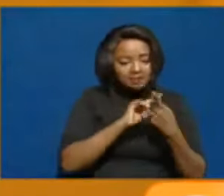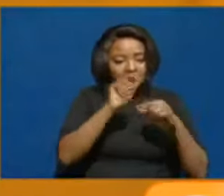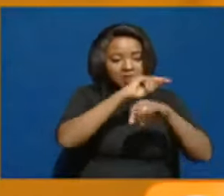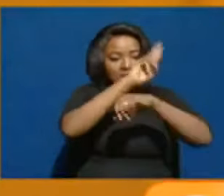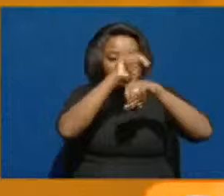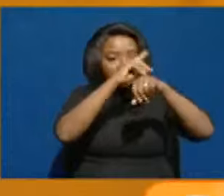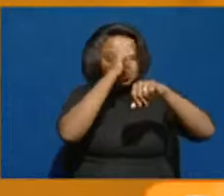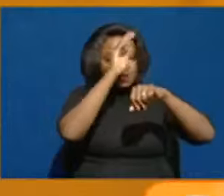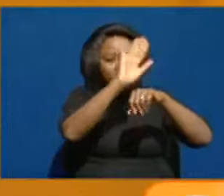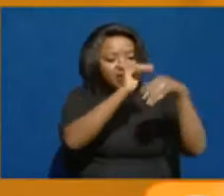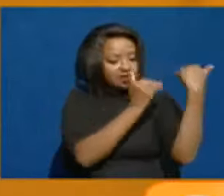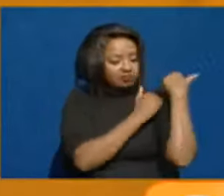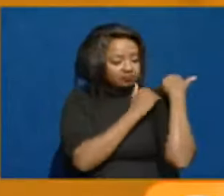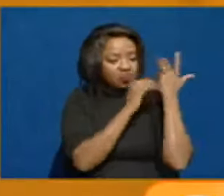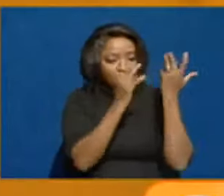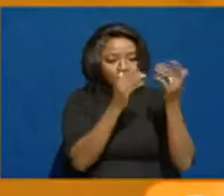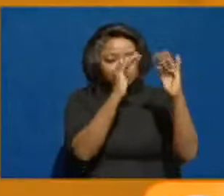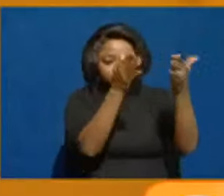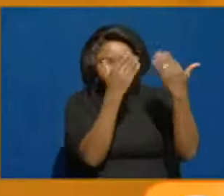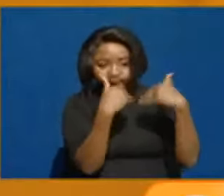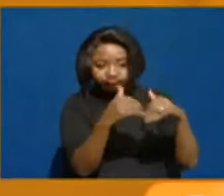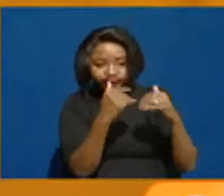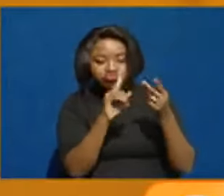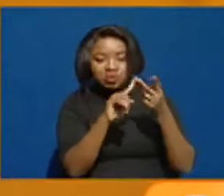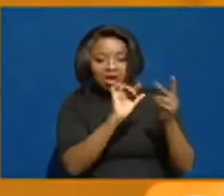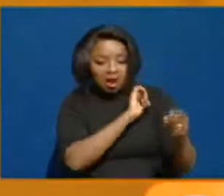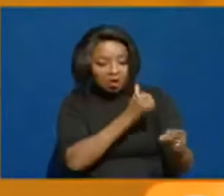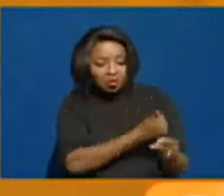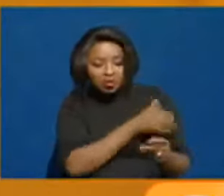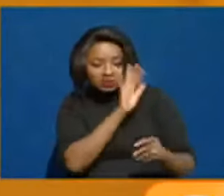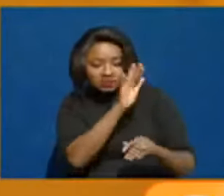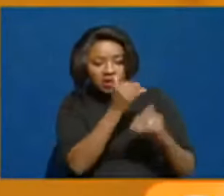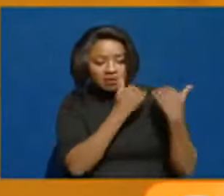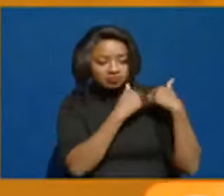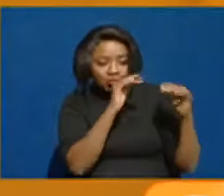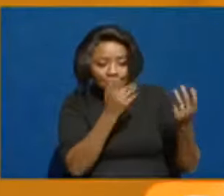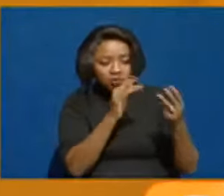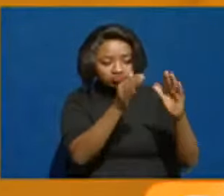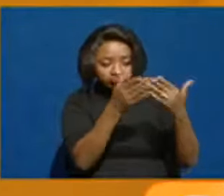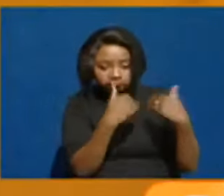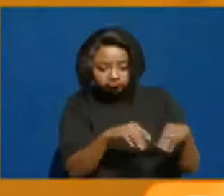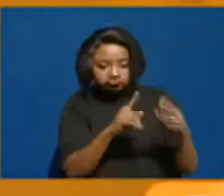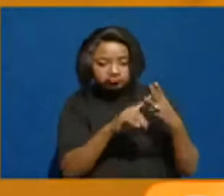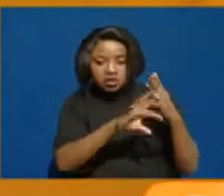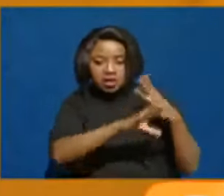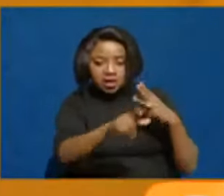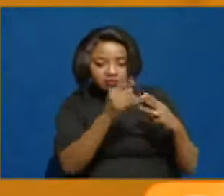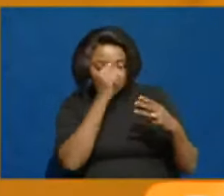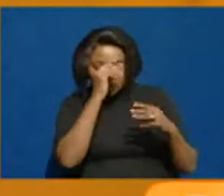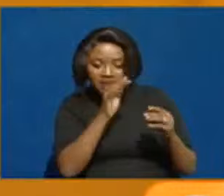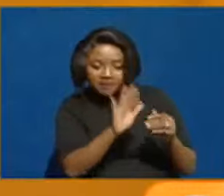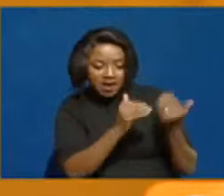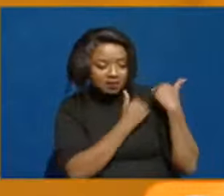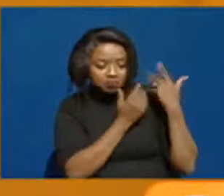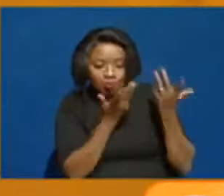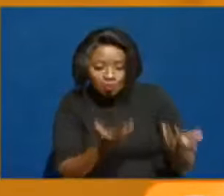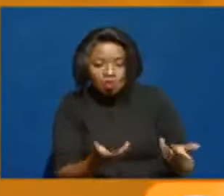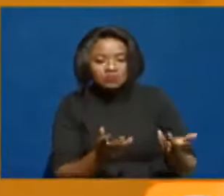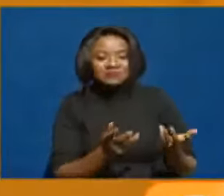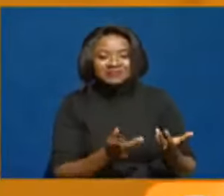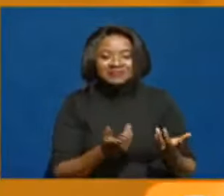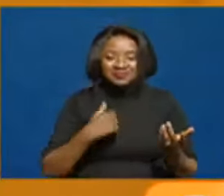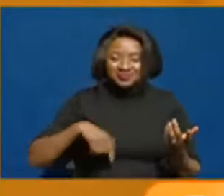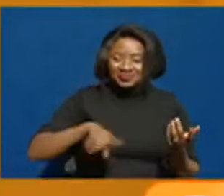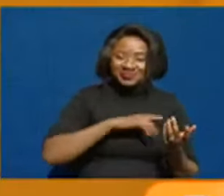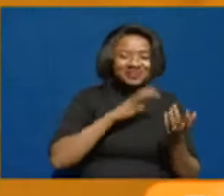It outlines what is the responsibility of the authority. It outlines what is the responsibility of the county. So creating awareness and forums